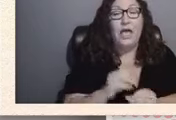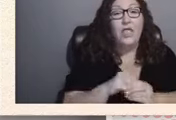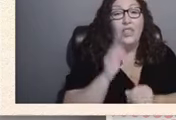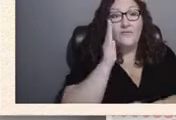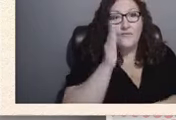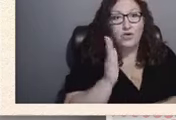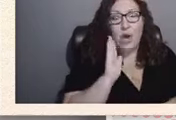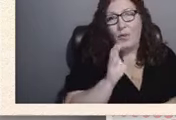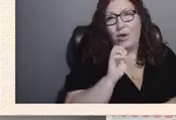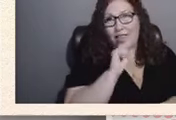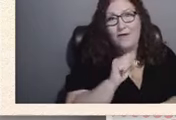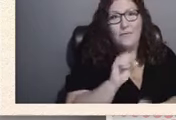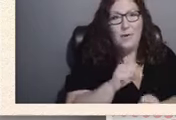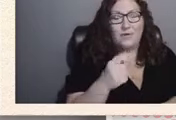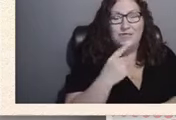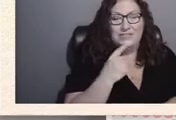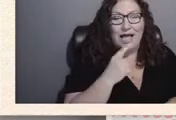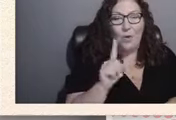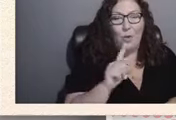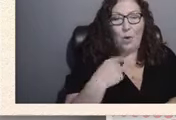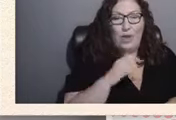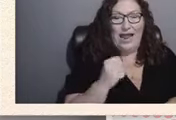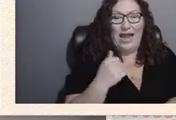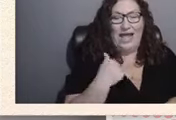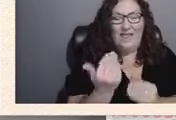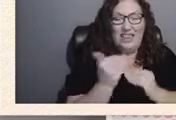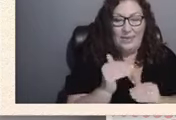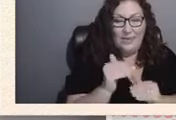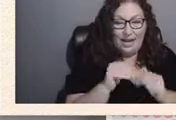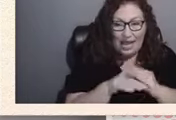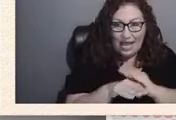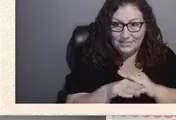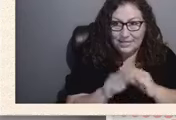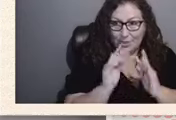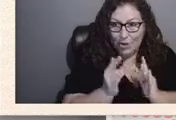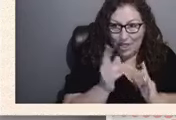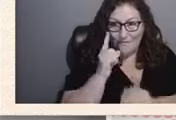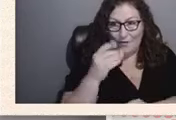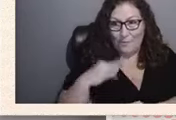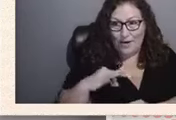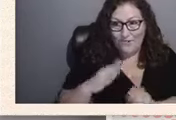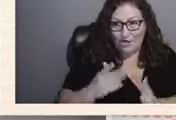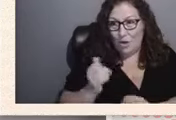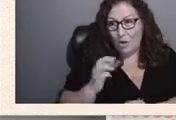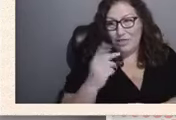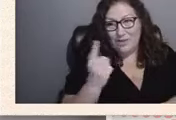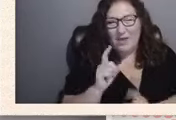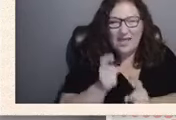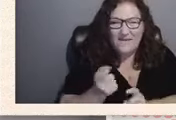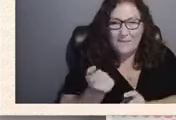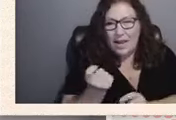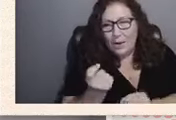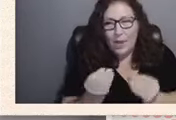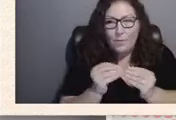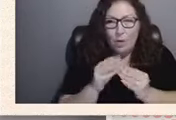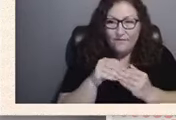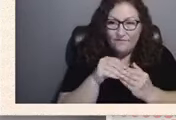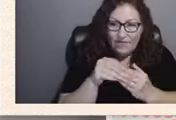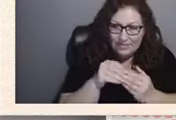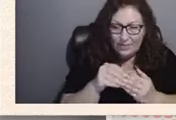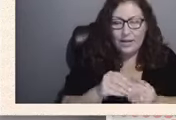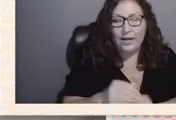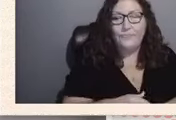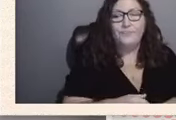able to say, well, we could have limited access online for a beneficiary or something to give them a little more flexibility.